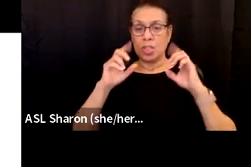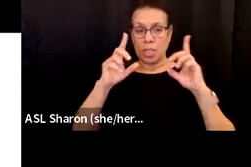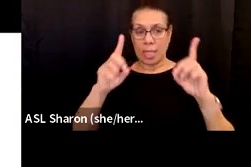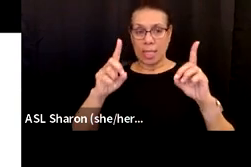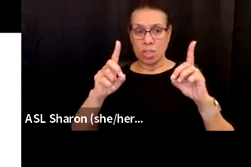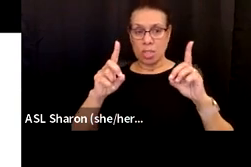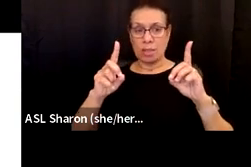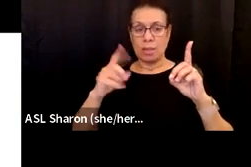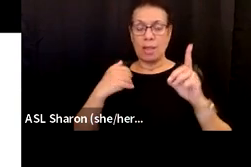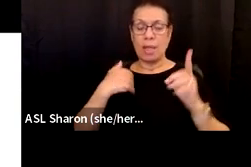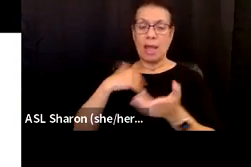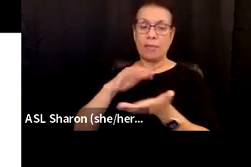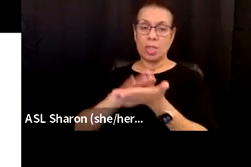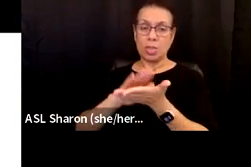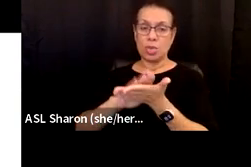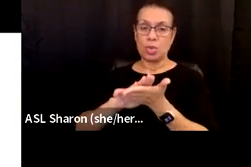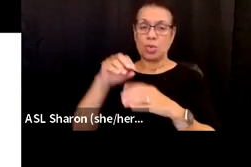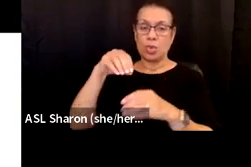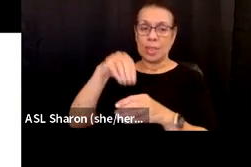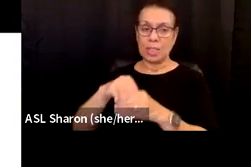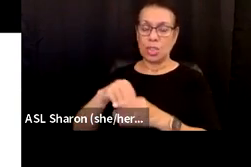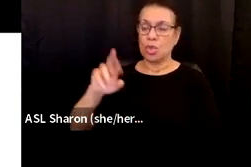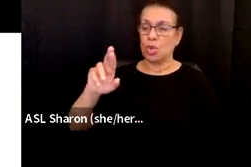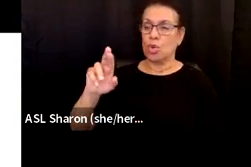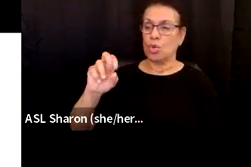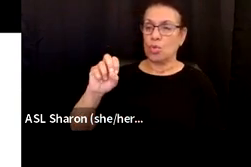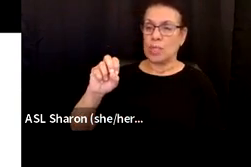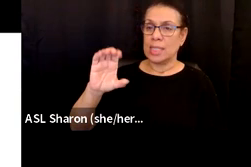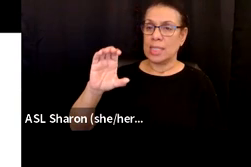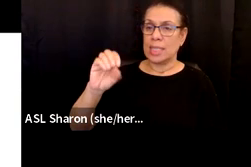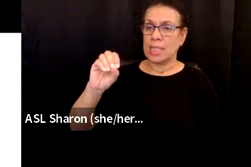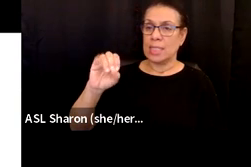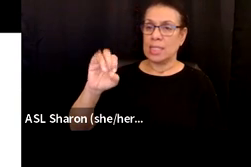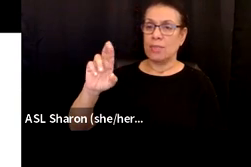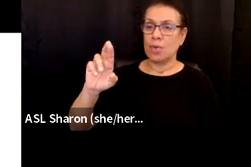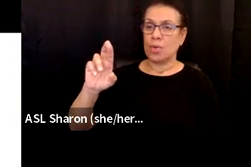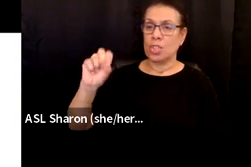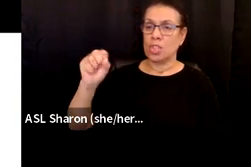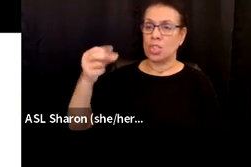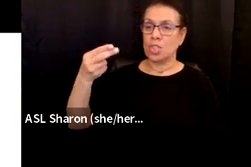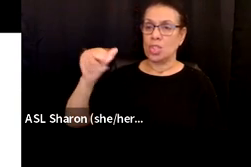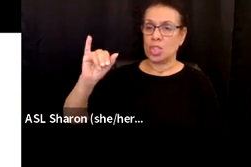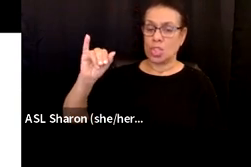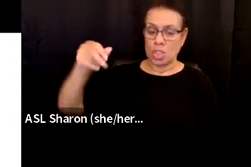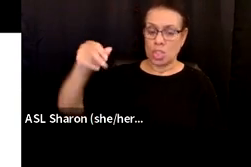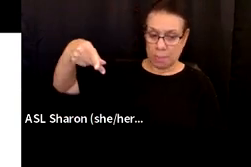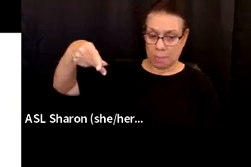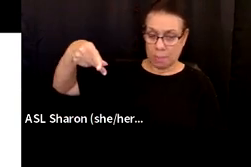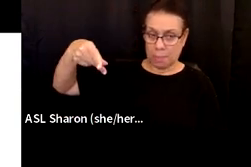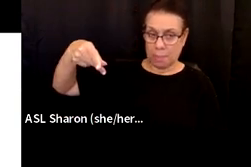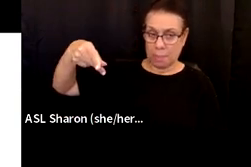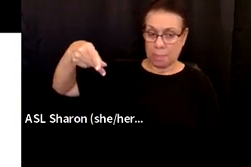school into receivership and a more democratic option is